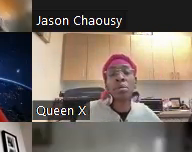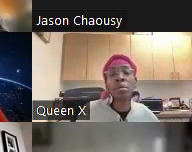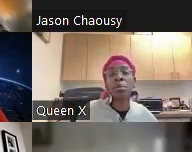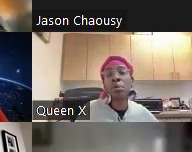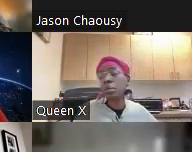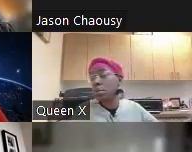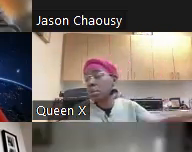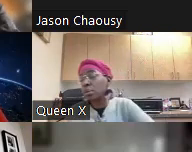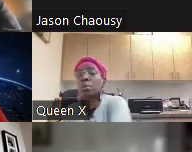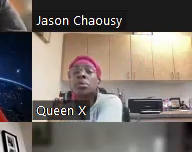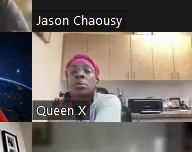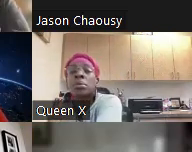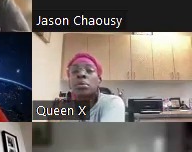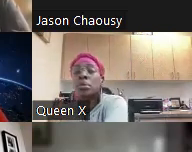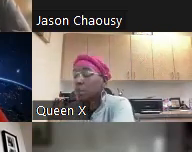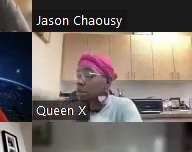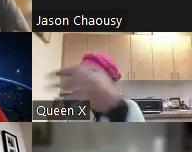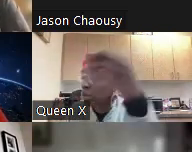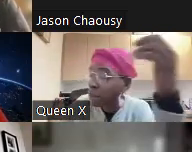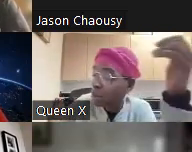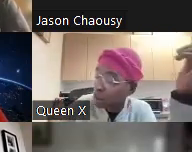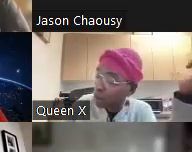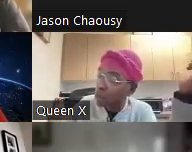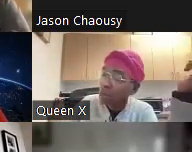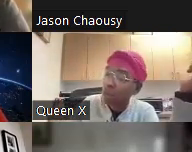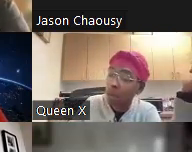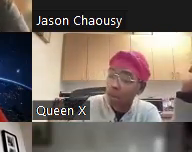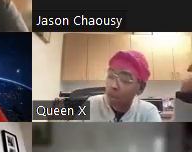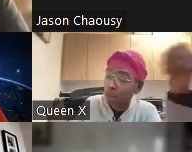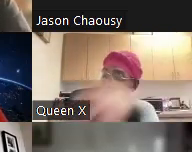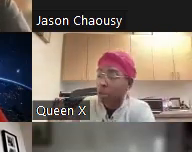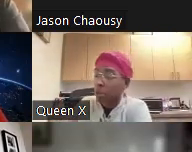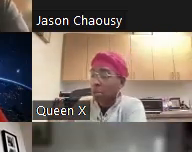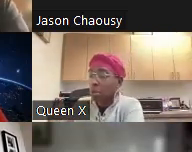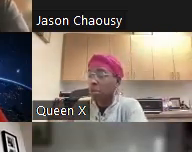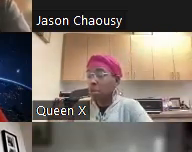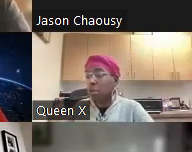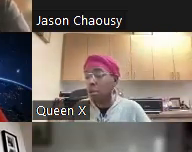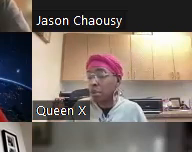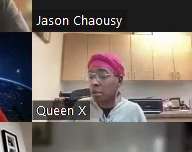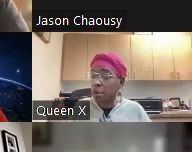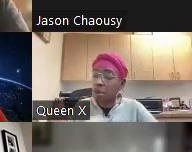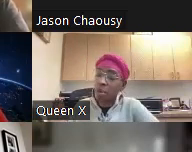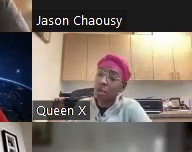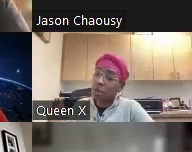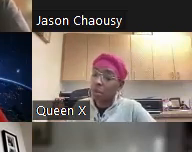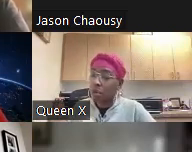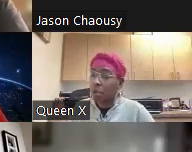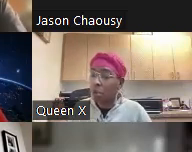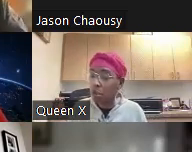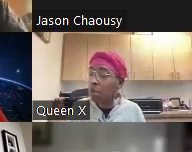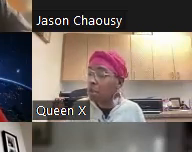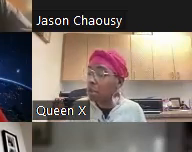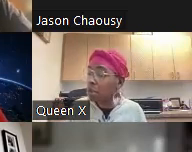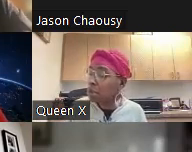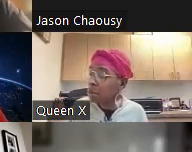with us. And so I had proposed to council that we could start fresh from here and give ourselves a fresh start and some